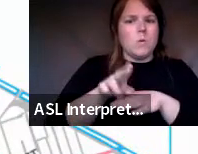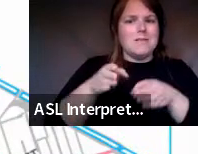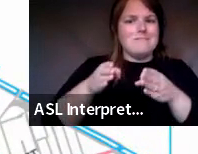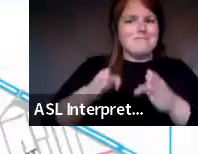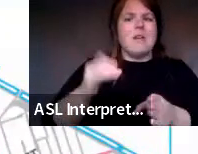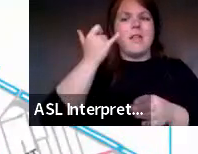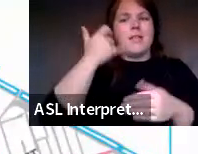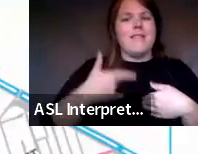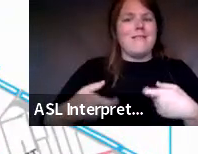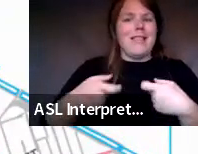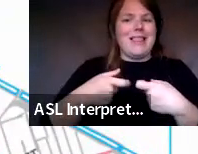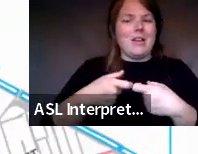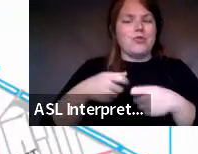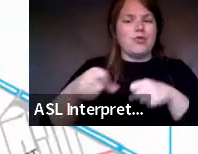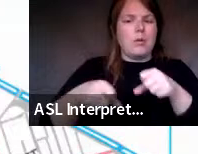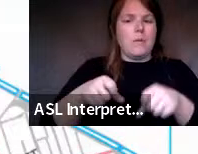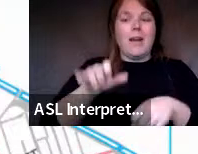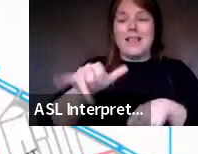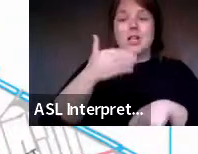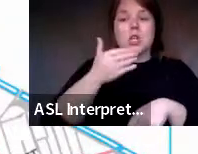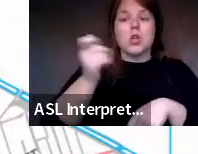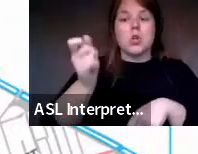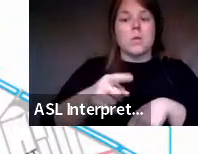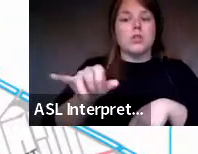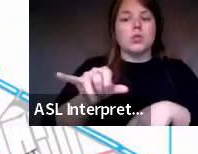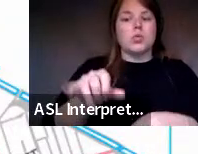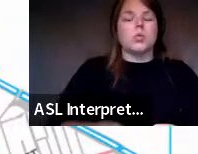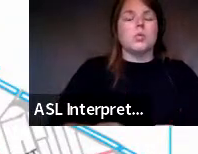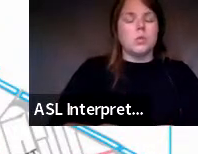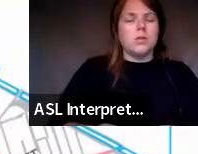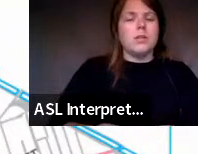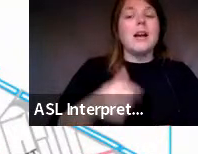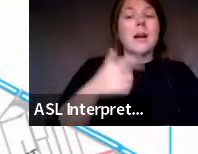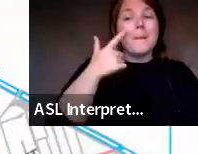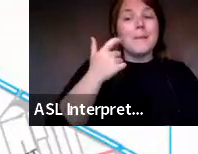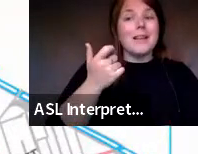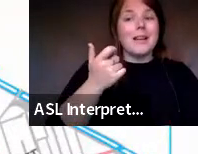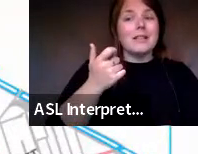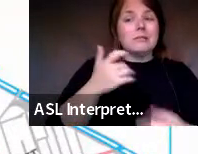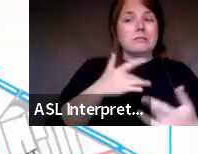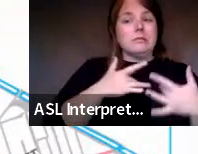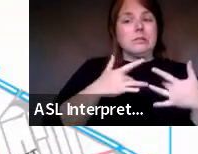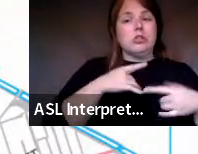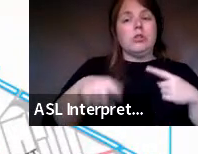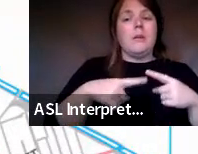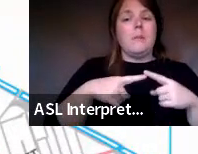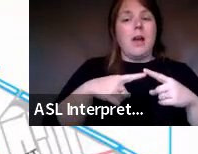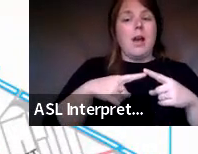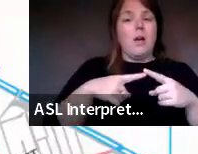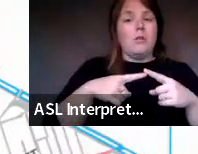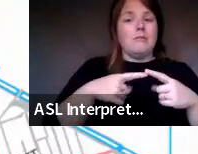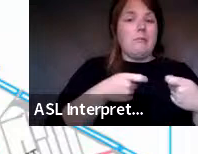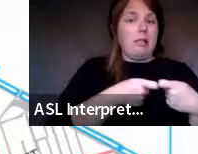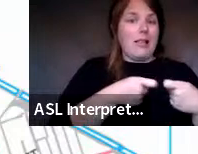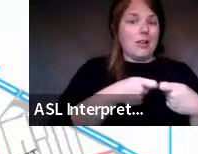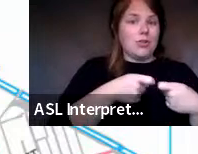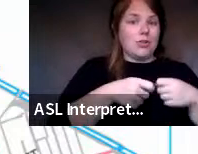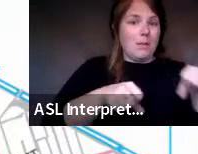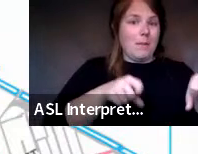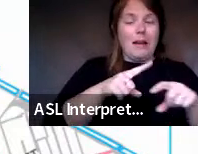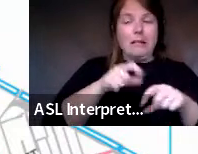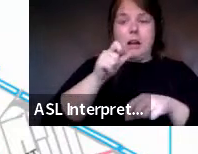electrical bike as well? That's a good question as well. You know, because they consider a mobile bike, but it's not a manual